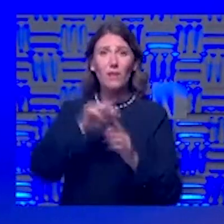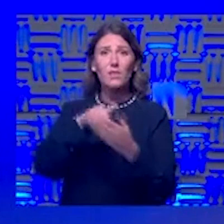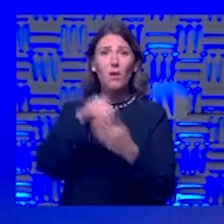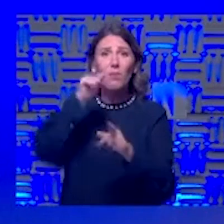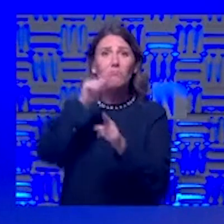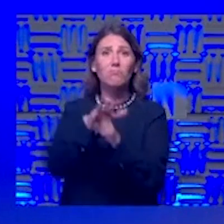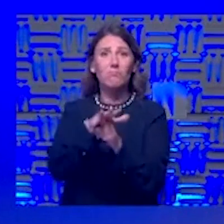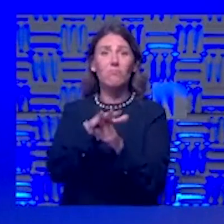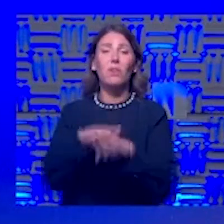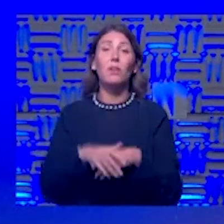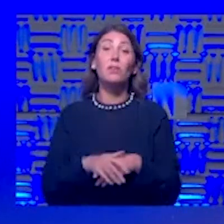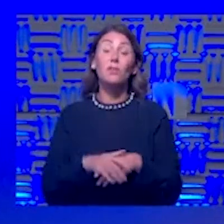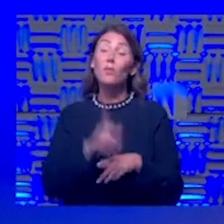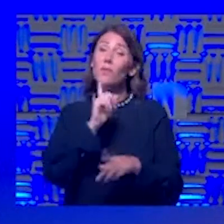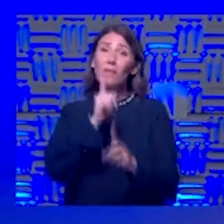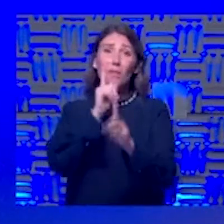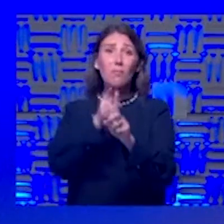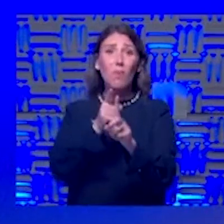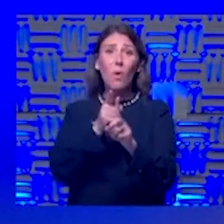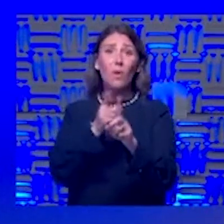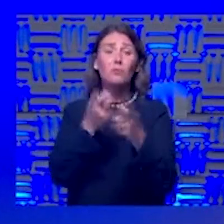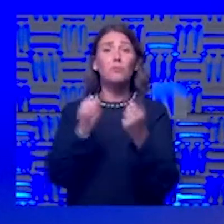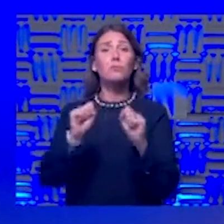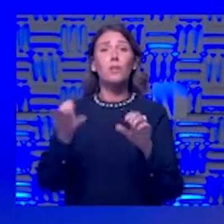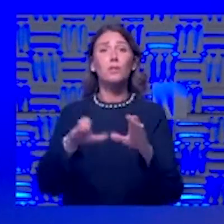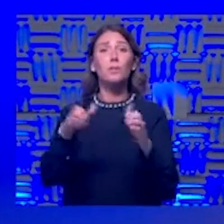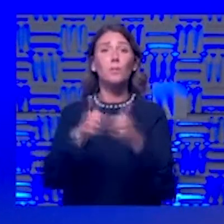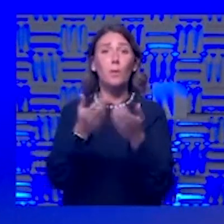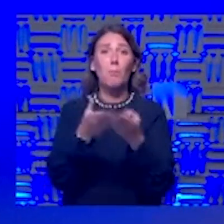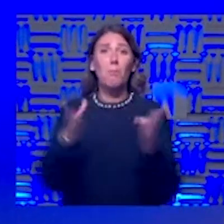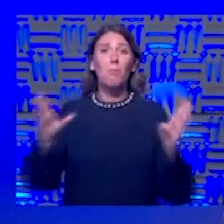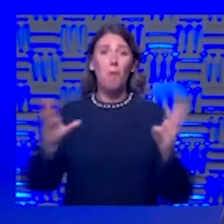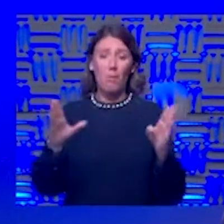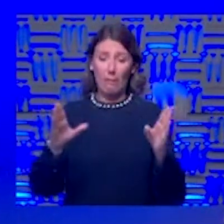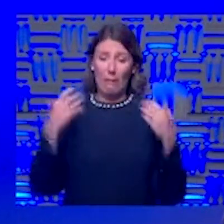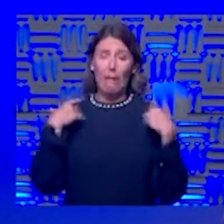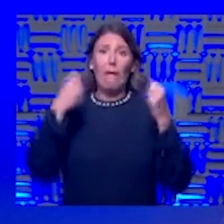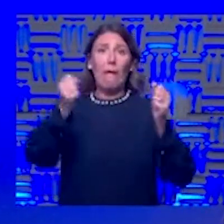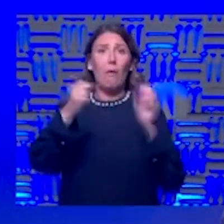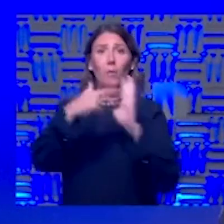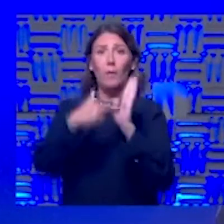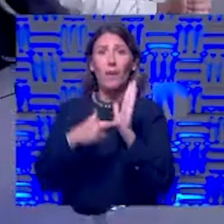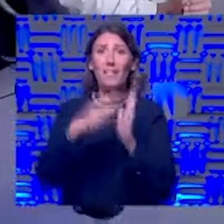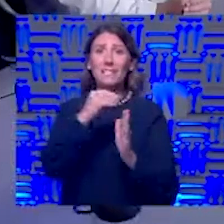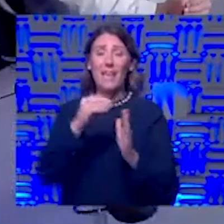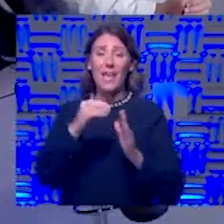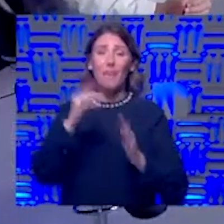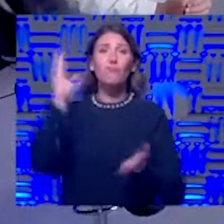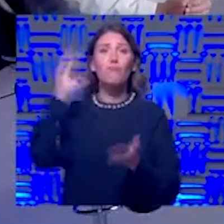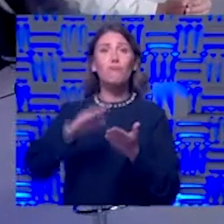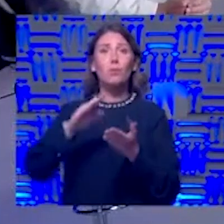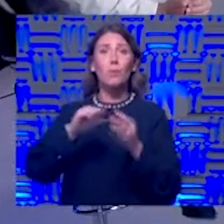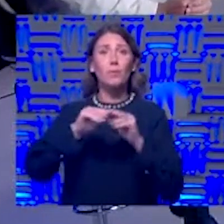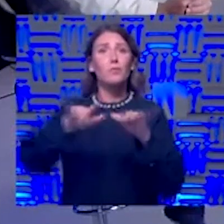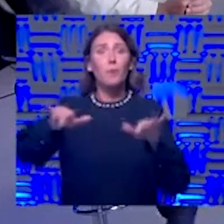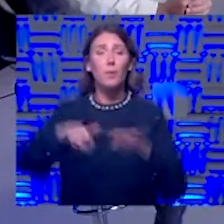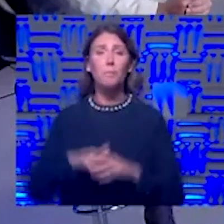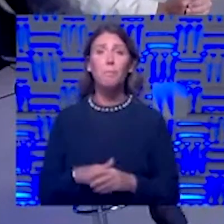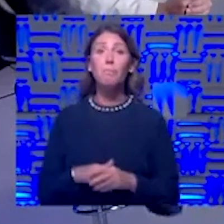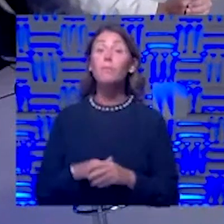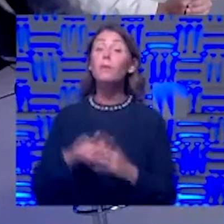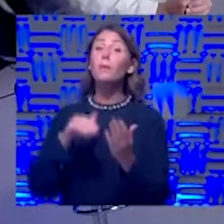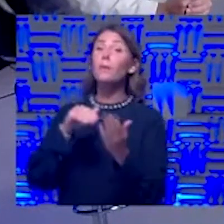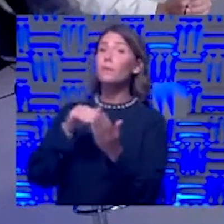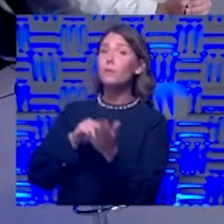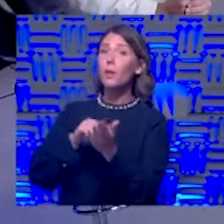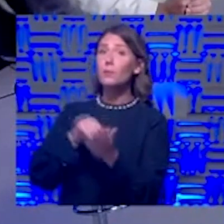is really trying to do these things with public health guidance to try and reduce the spread as much as possible. Dr. Ellerbeck, talk to us a little bit about